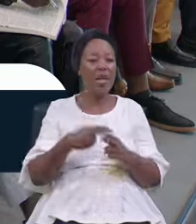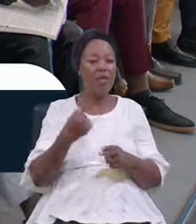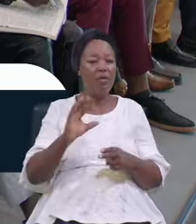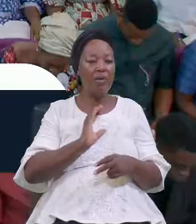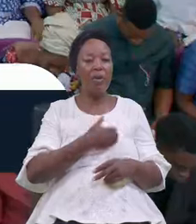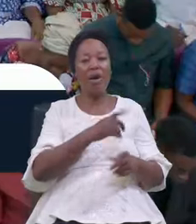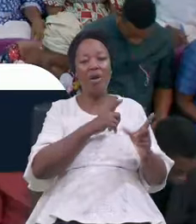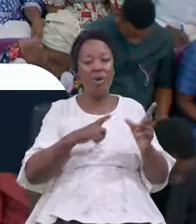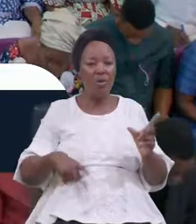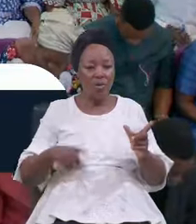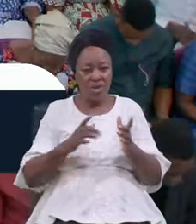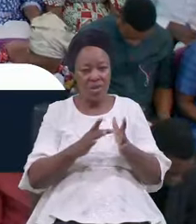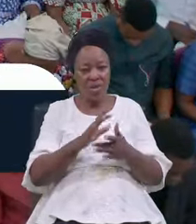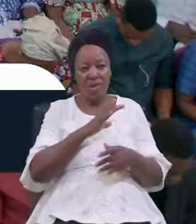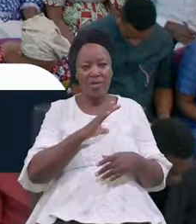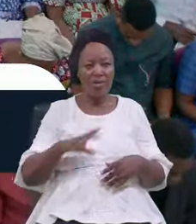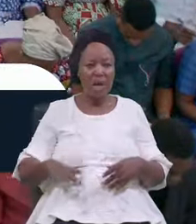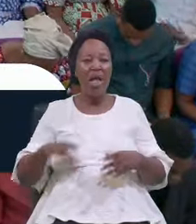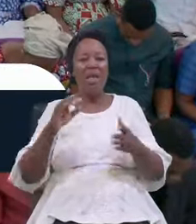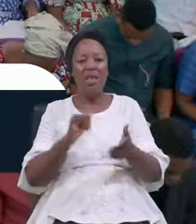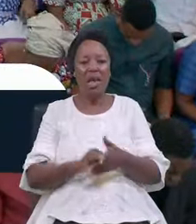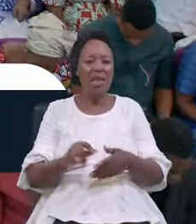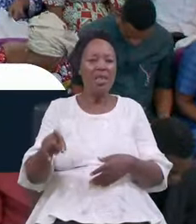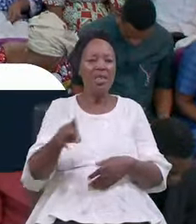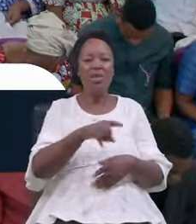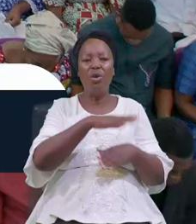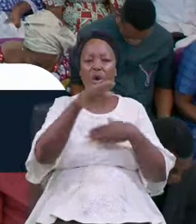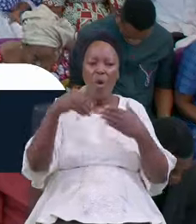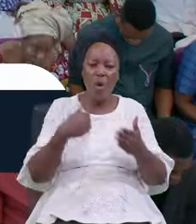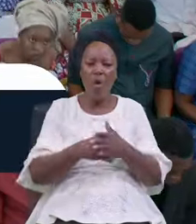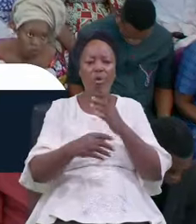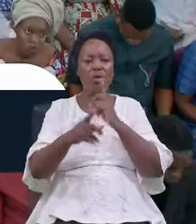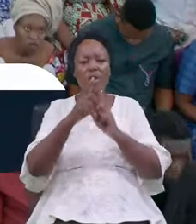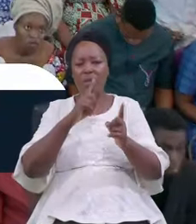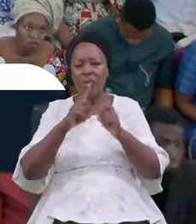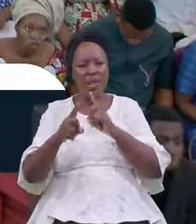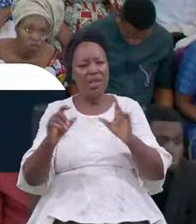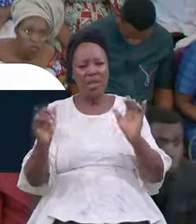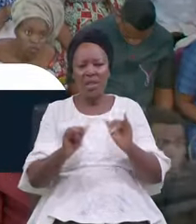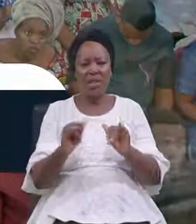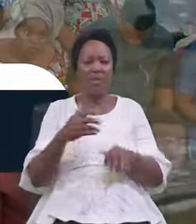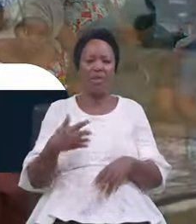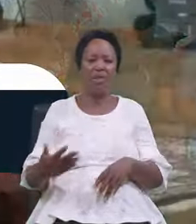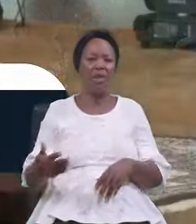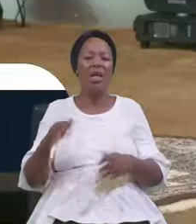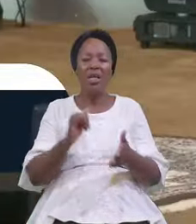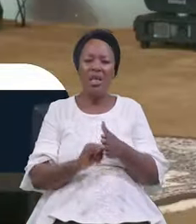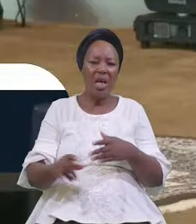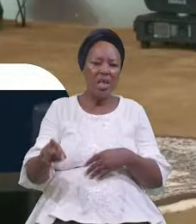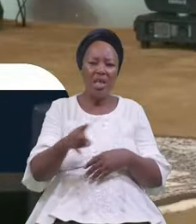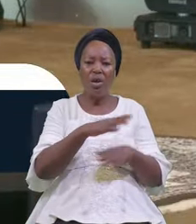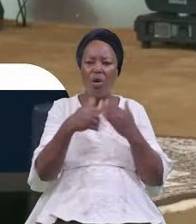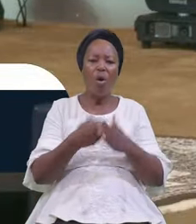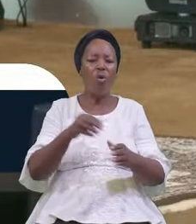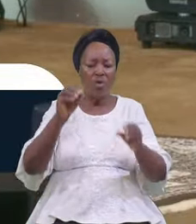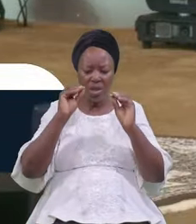Lord Jesus Christ, that ye all speak the same thing, that ye all teach